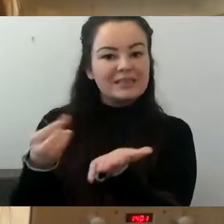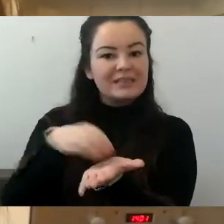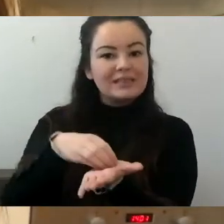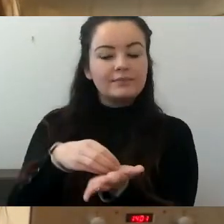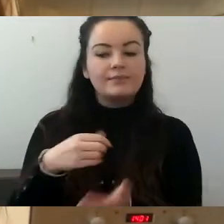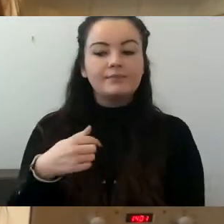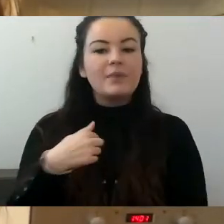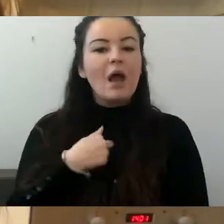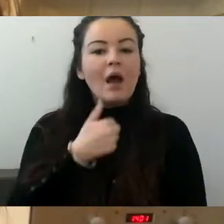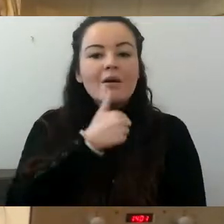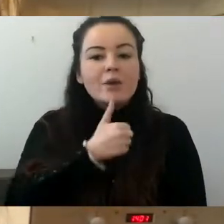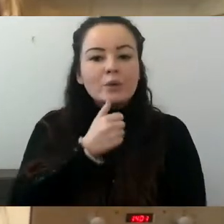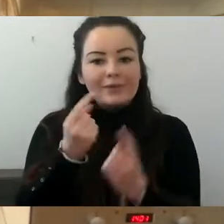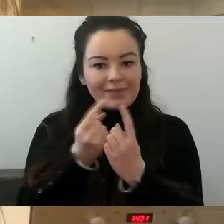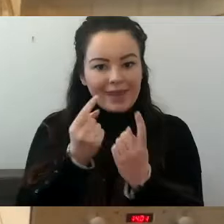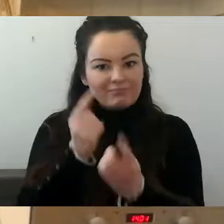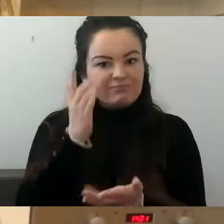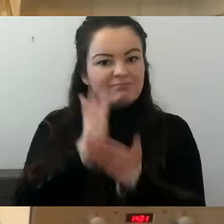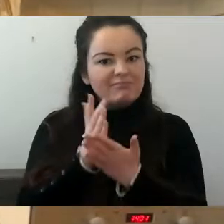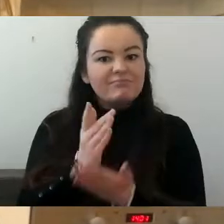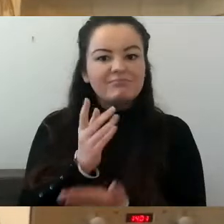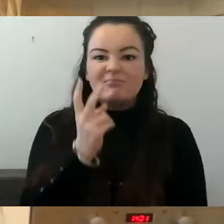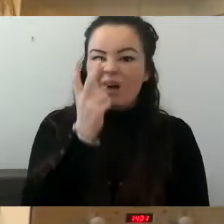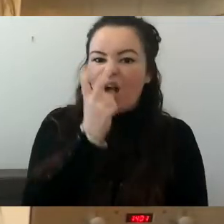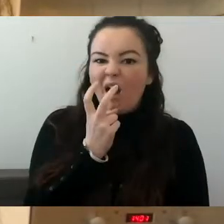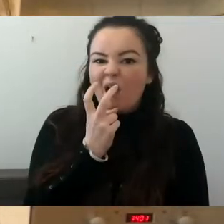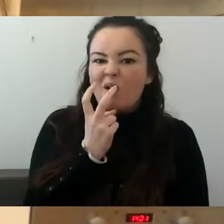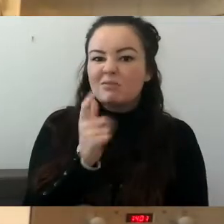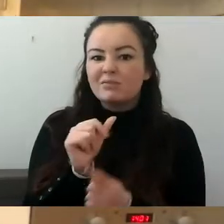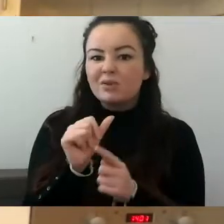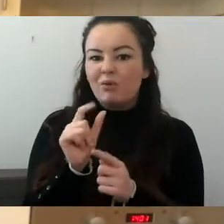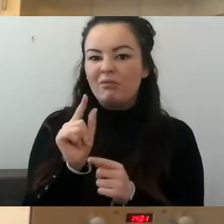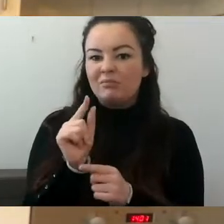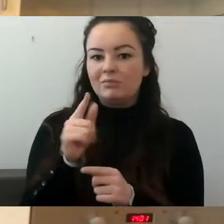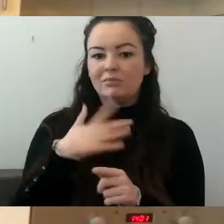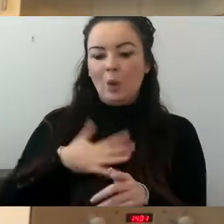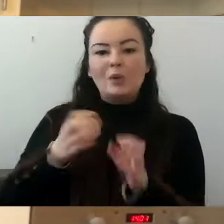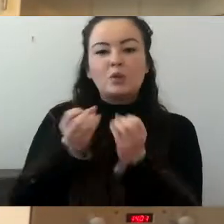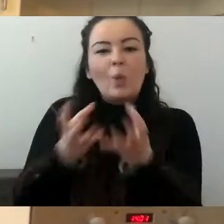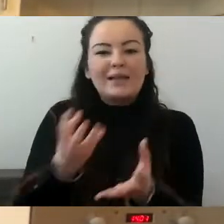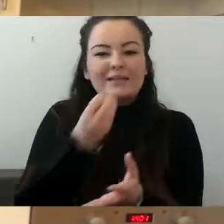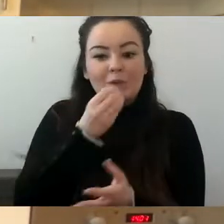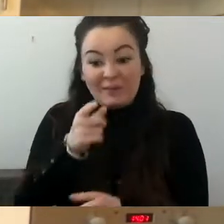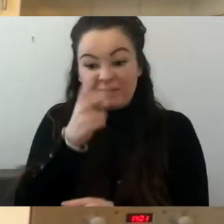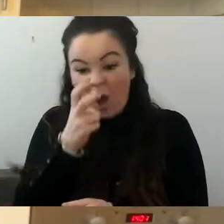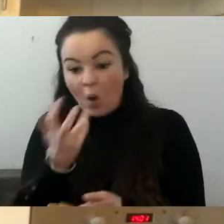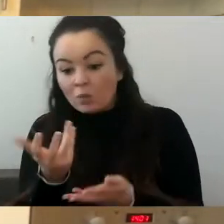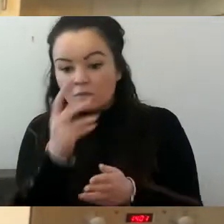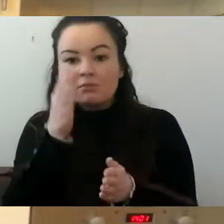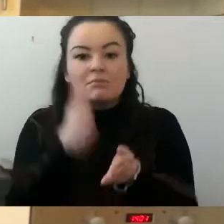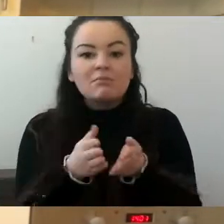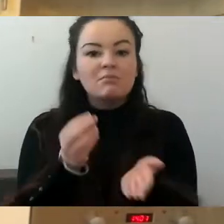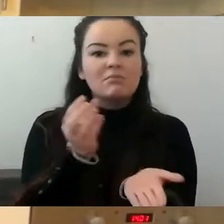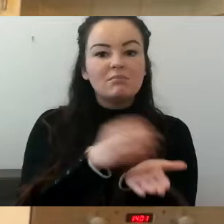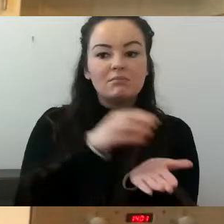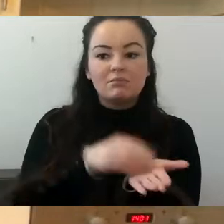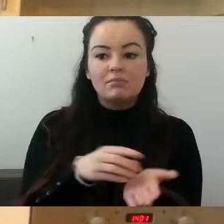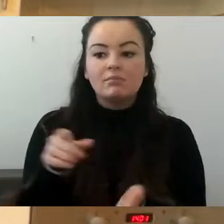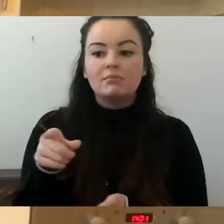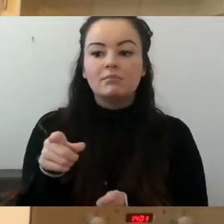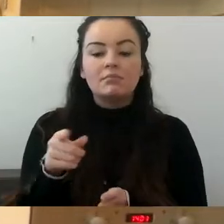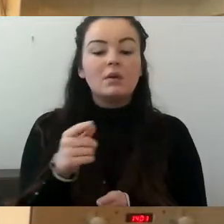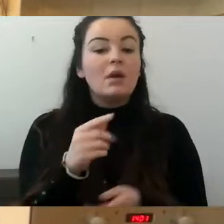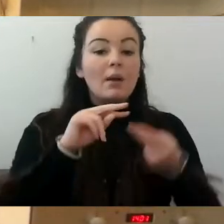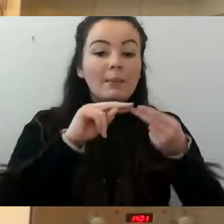different prints with. I use things that are quite close to their use by date or past their best, so I'm not wasting food. I've got a bit